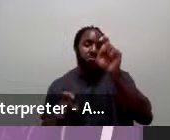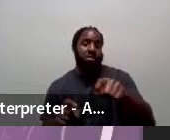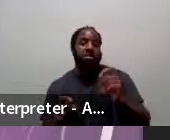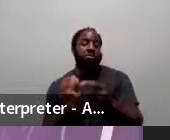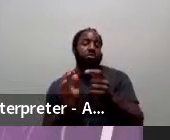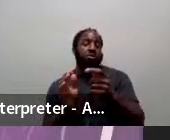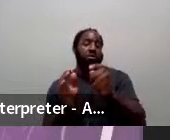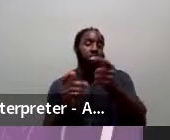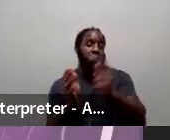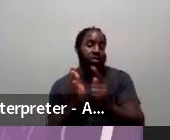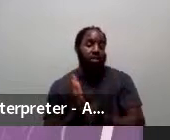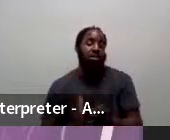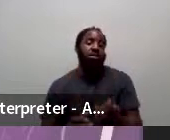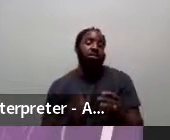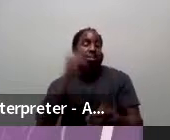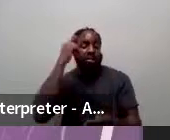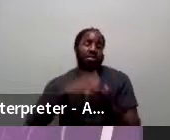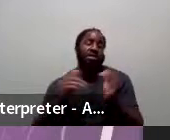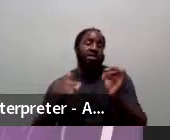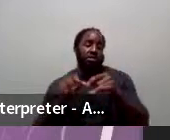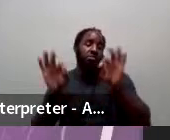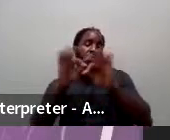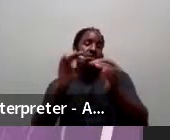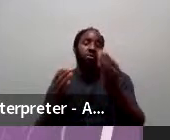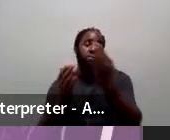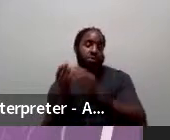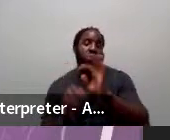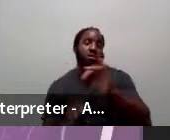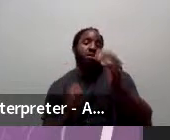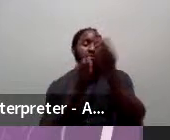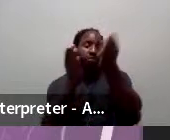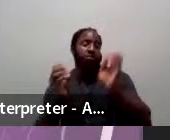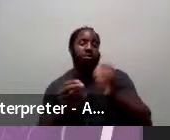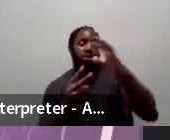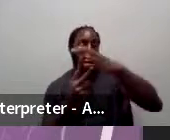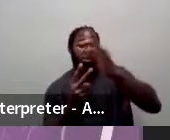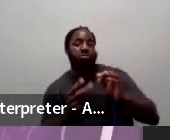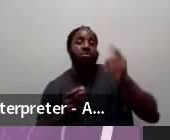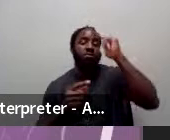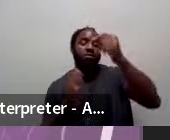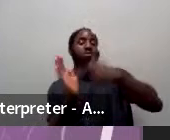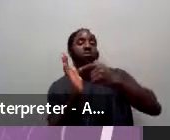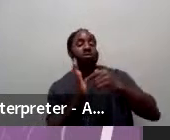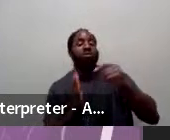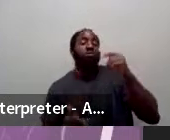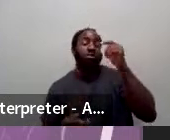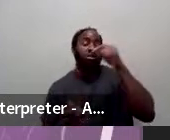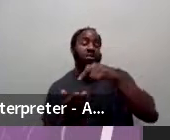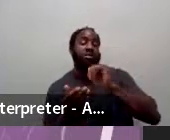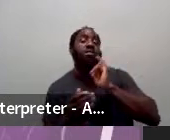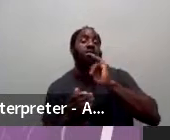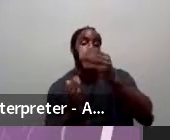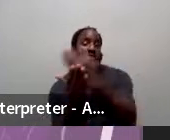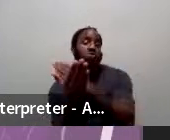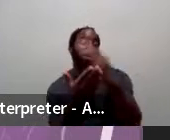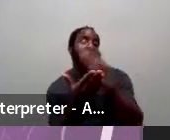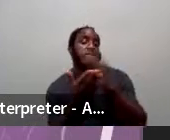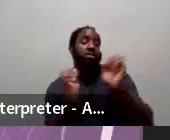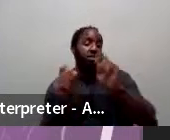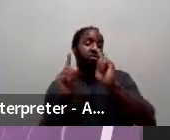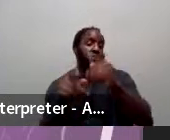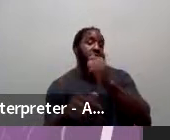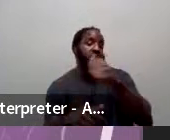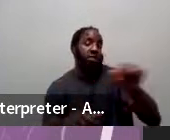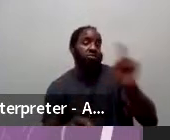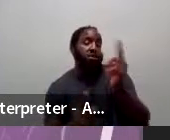think that is an important aspect of providing more options for affordability. This is a range and can go anywhere